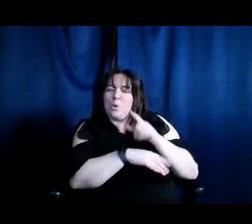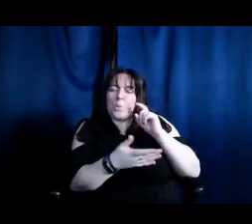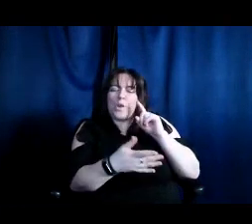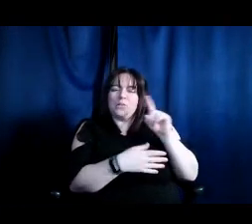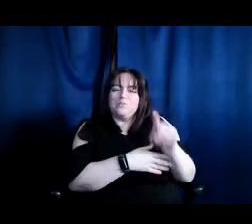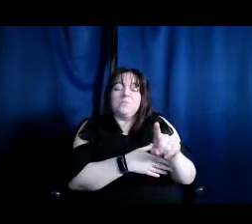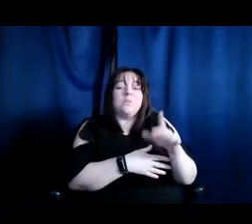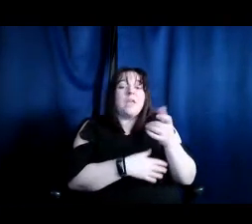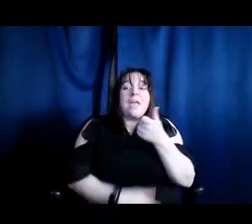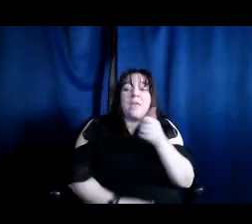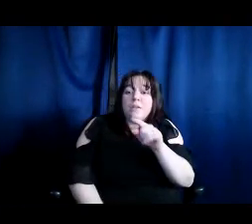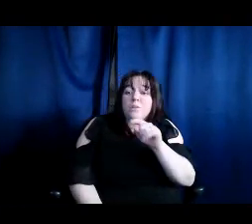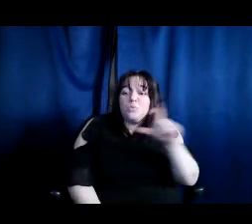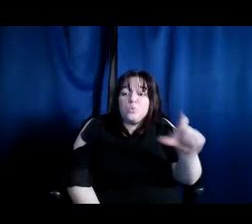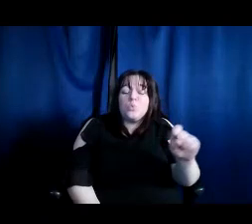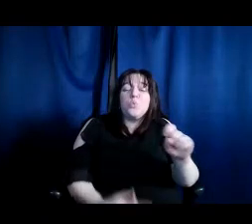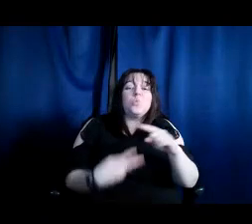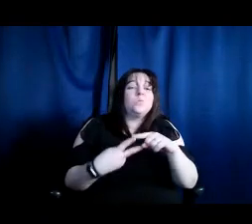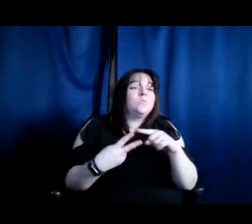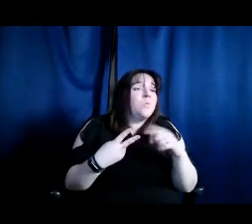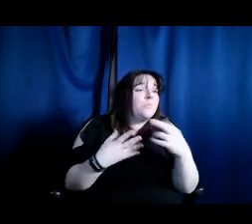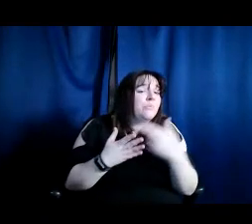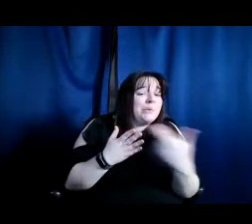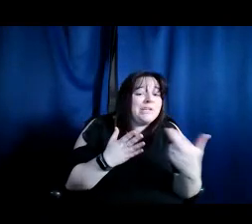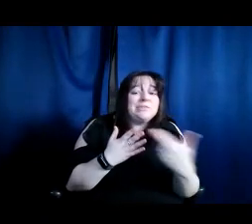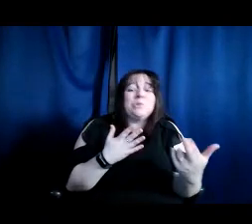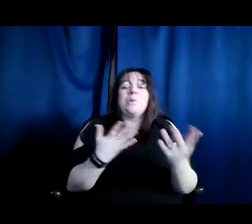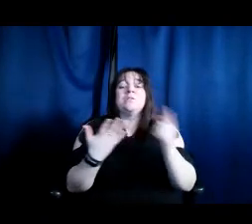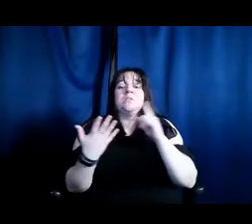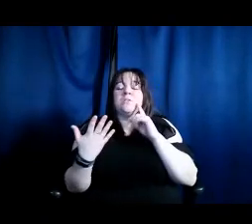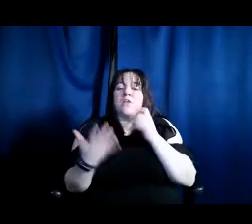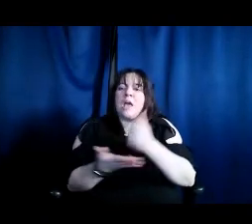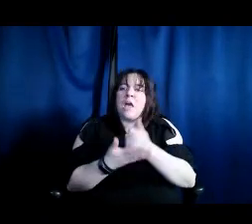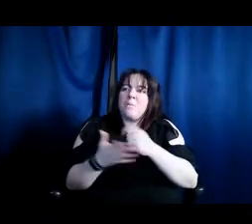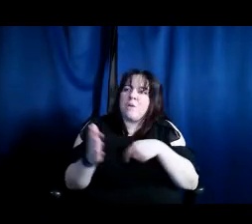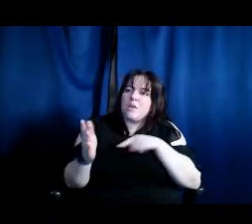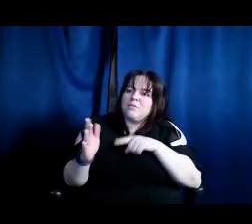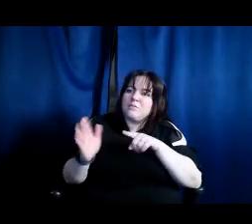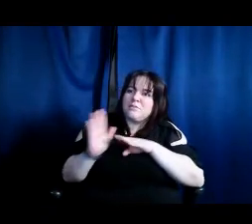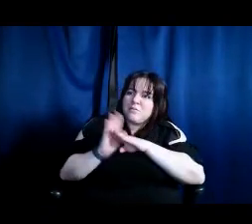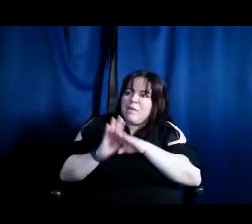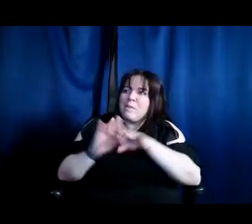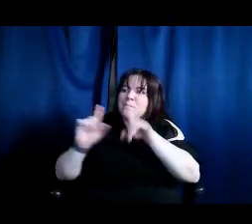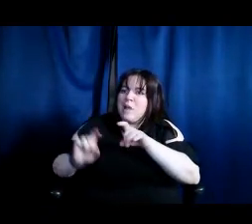or resources available to help developers test for accessibility issues?